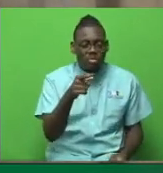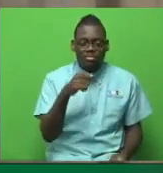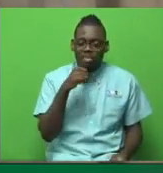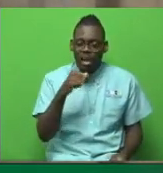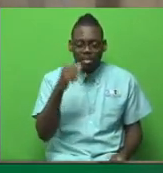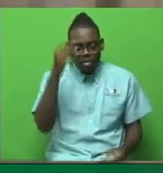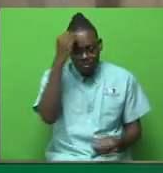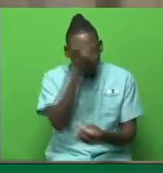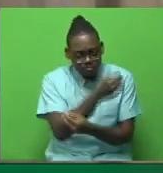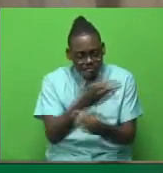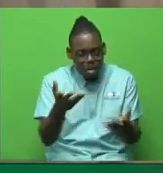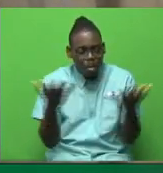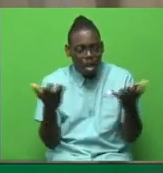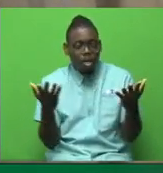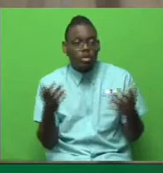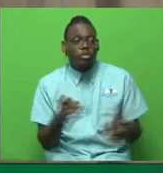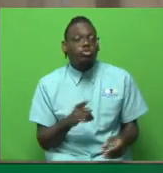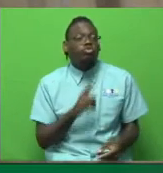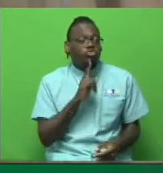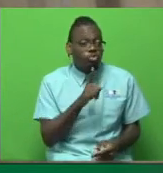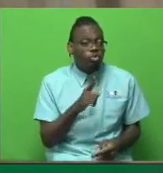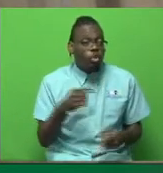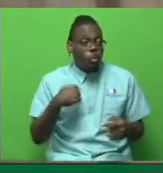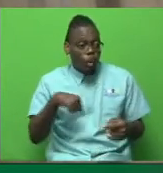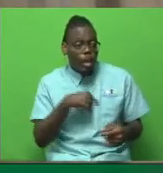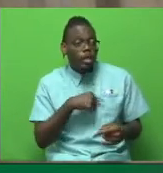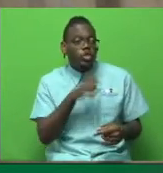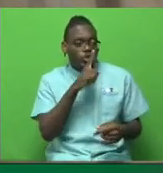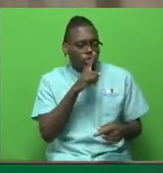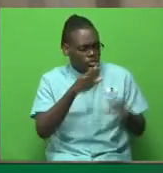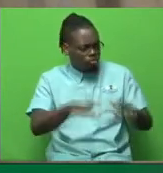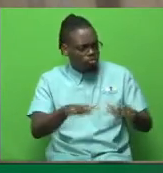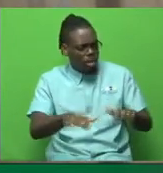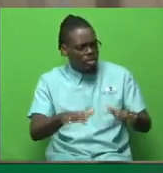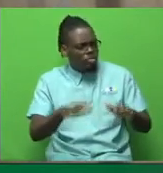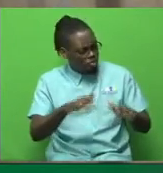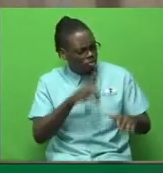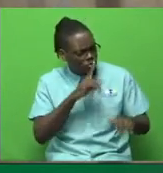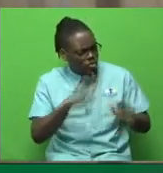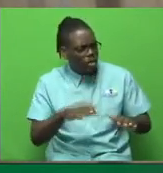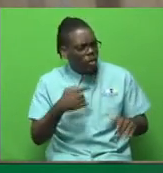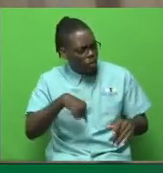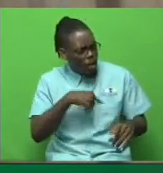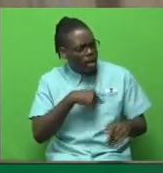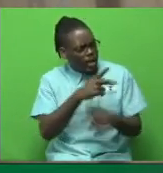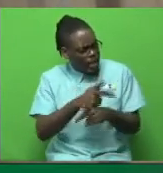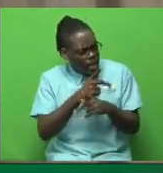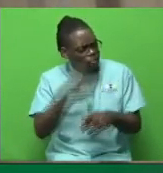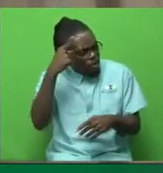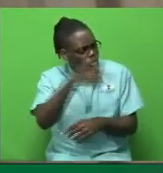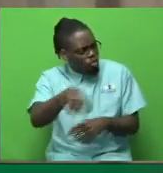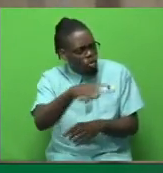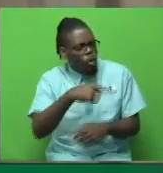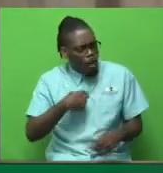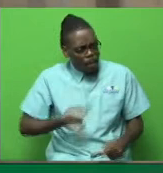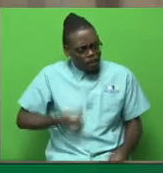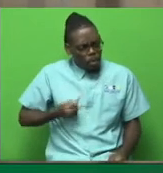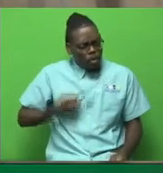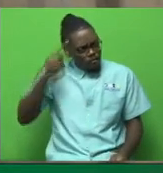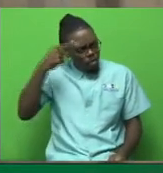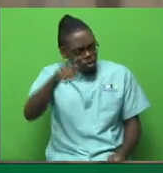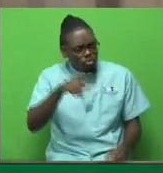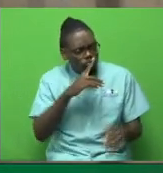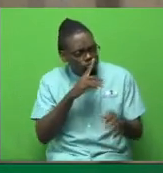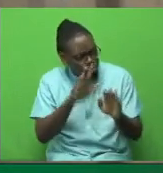up because we mind in earlier right we relax ourselves then the government is minding you the nation and so when we are being